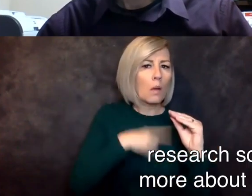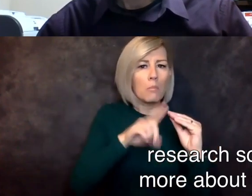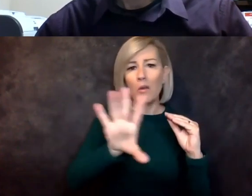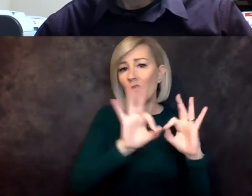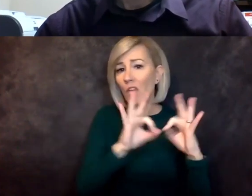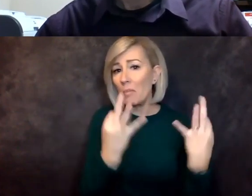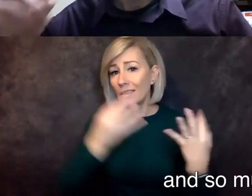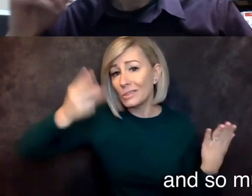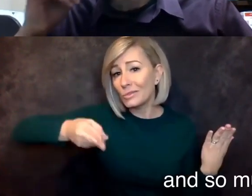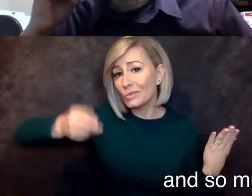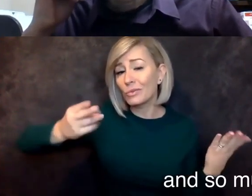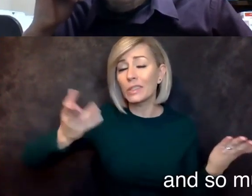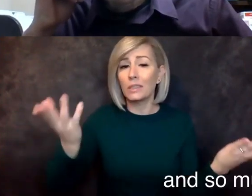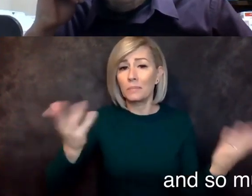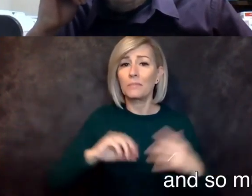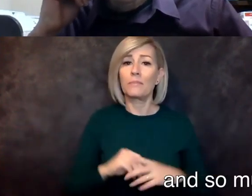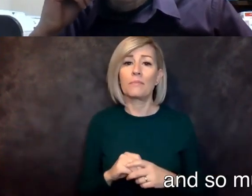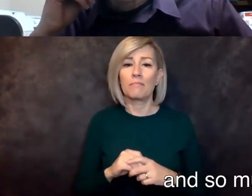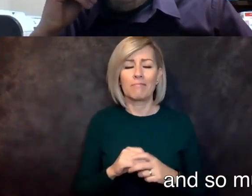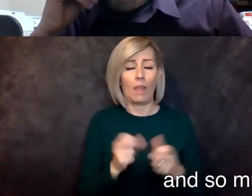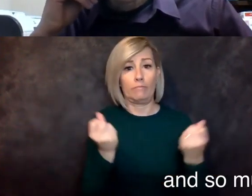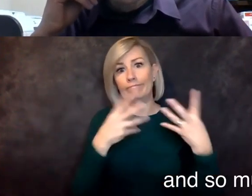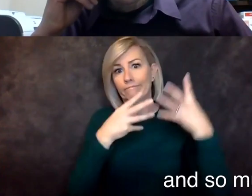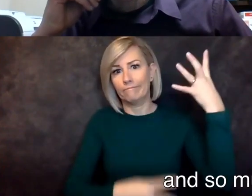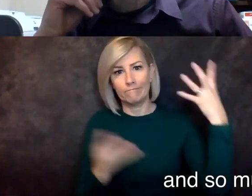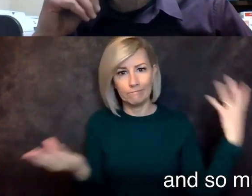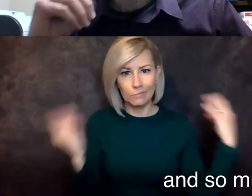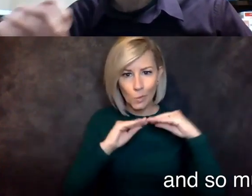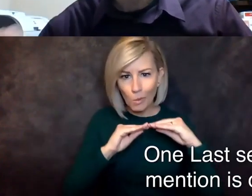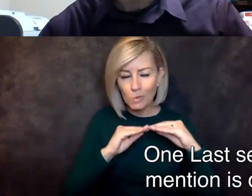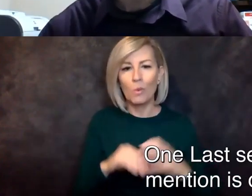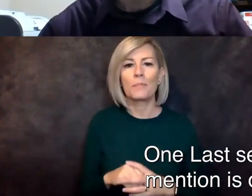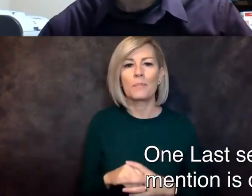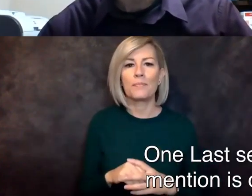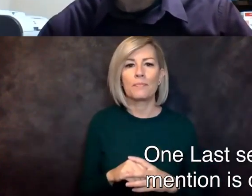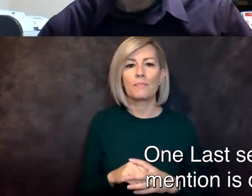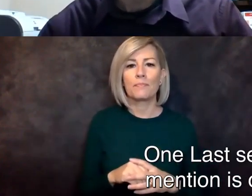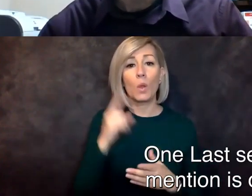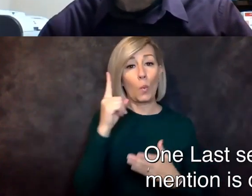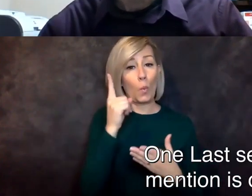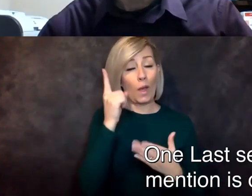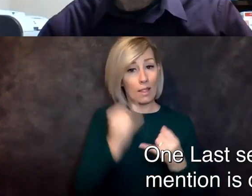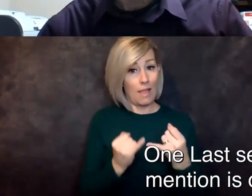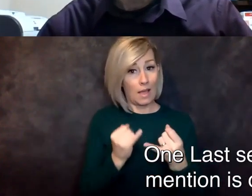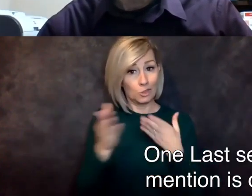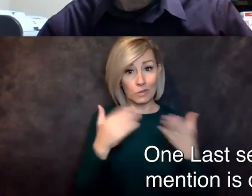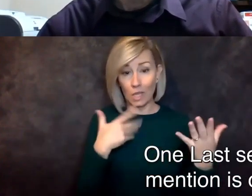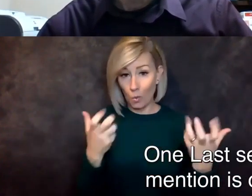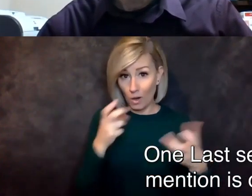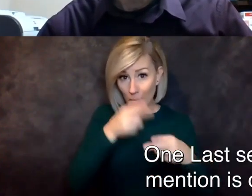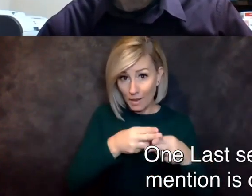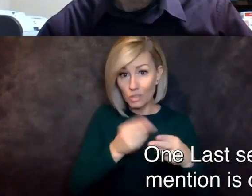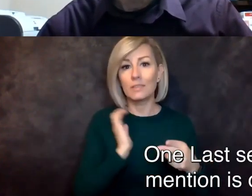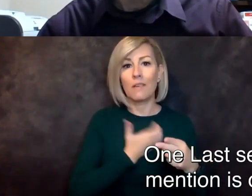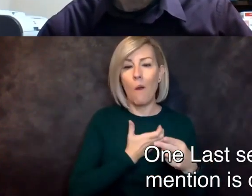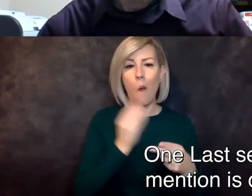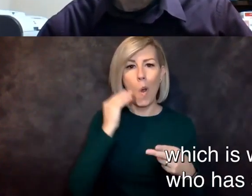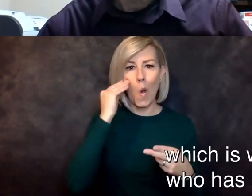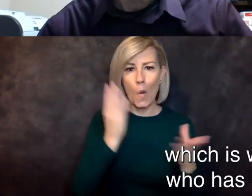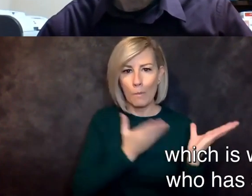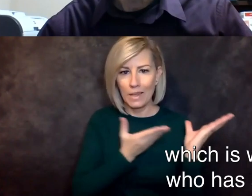and so much more there. One last service I do want to mention is our home delivery,